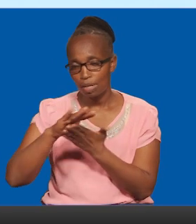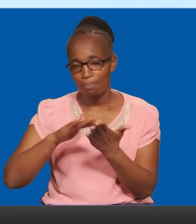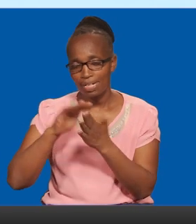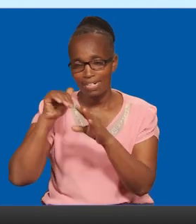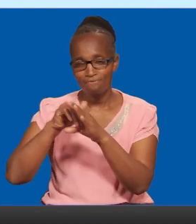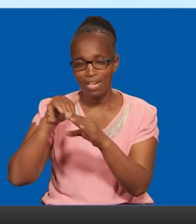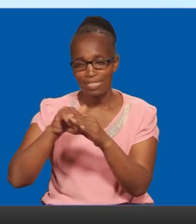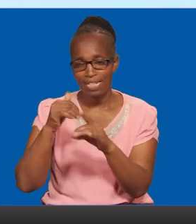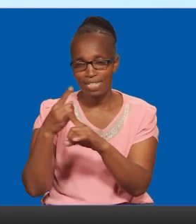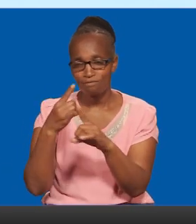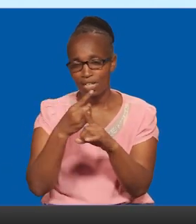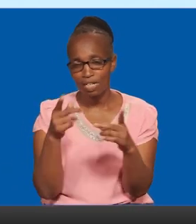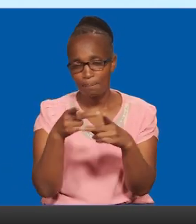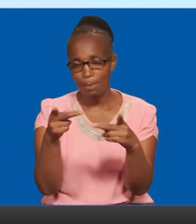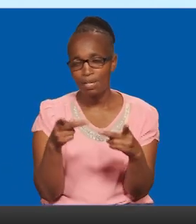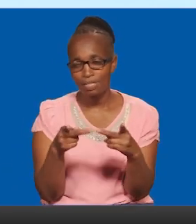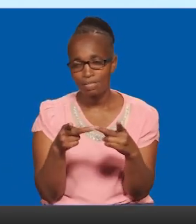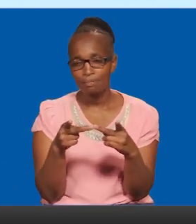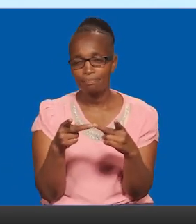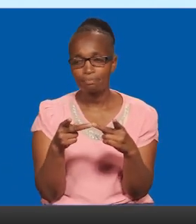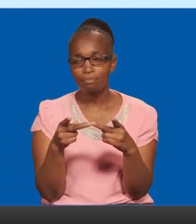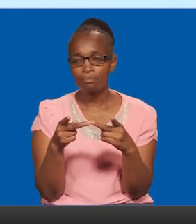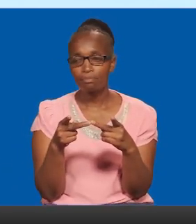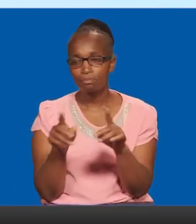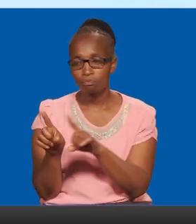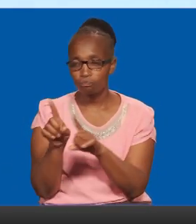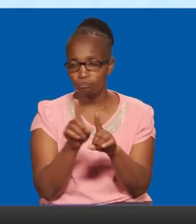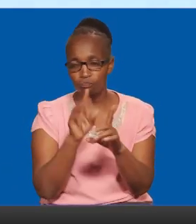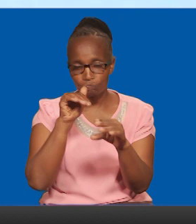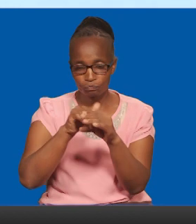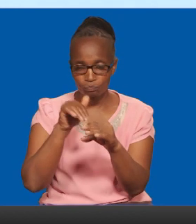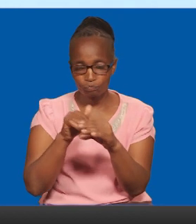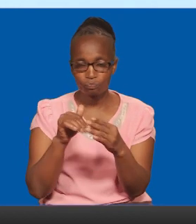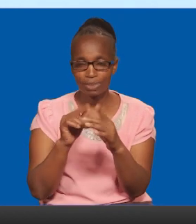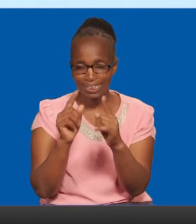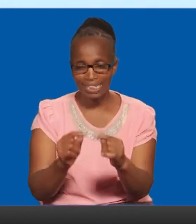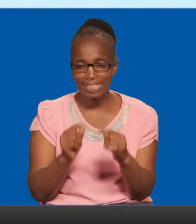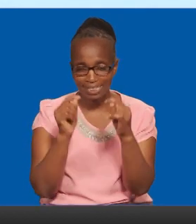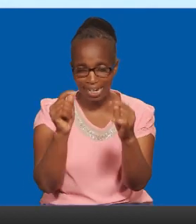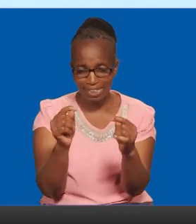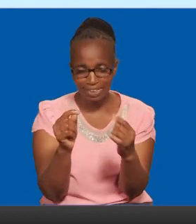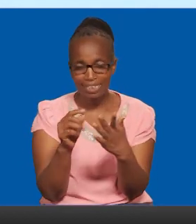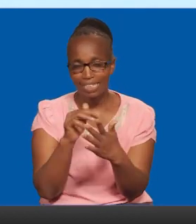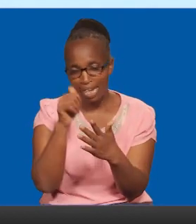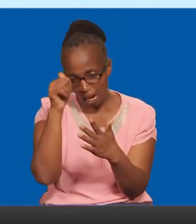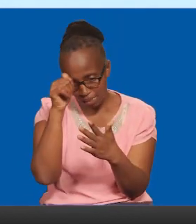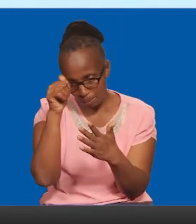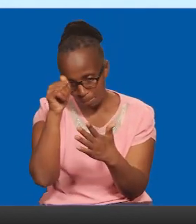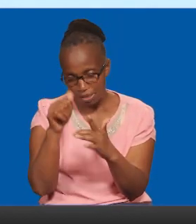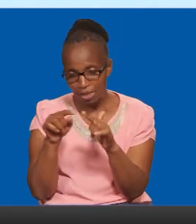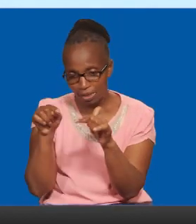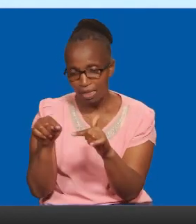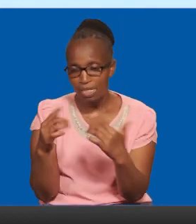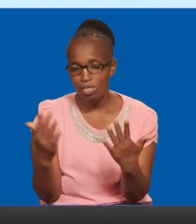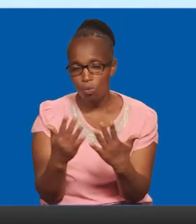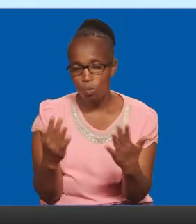back to the basics, invest in grassroots, invest in the youth, invest in talent centers,